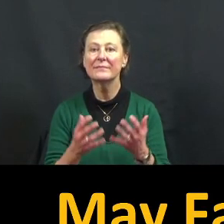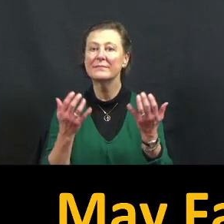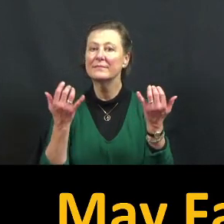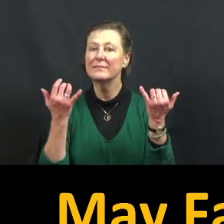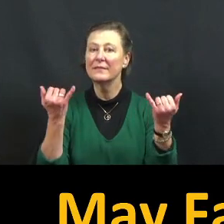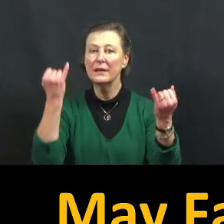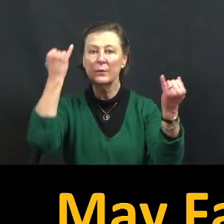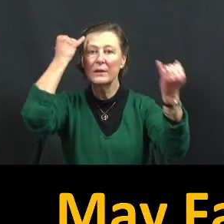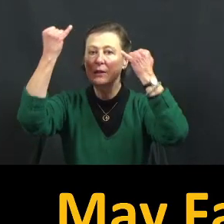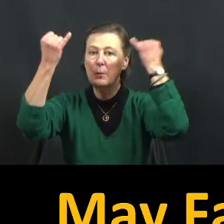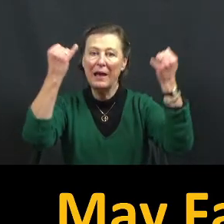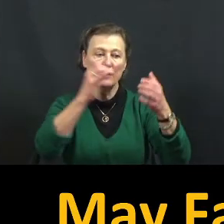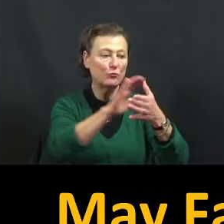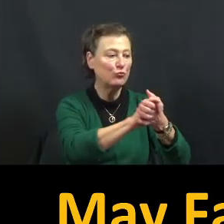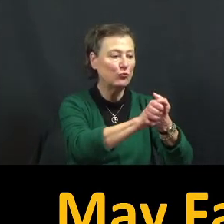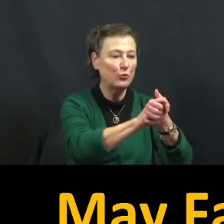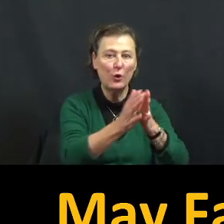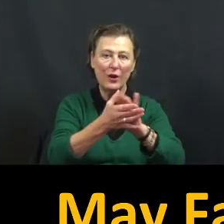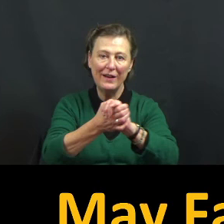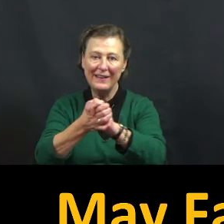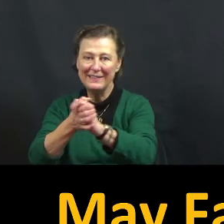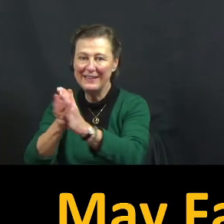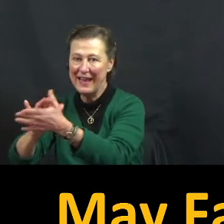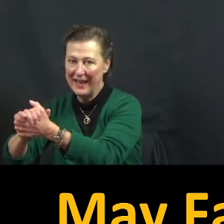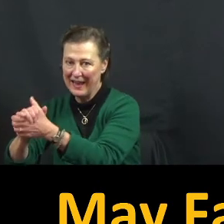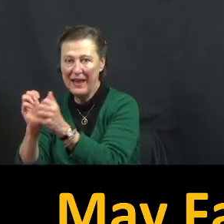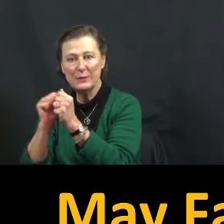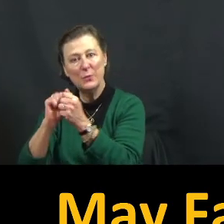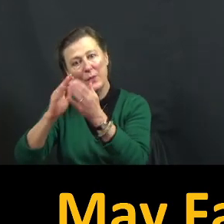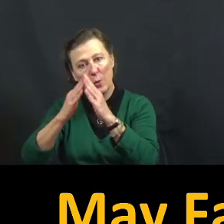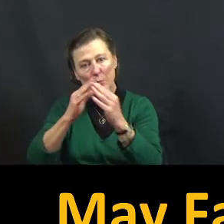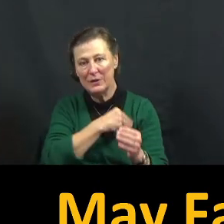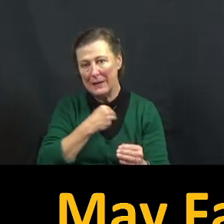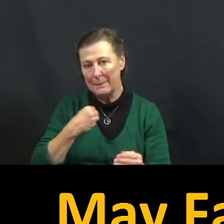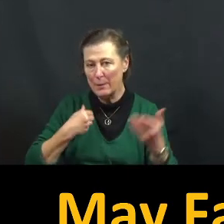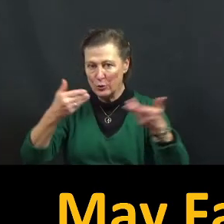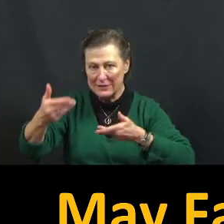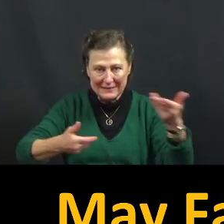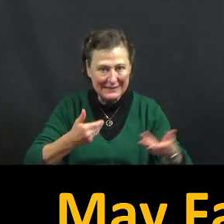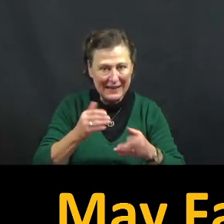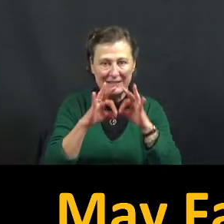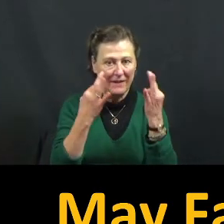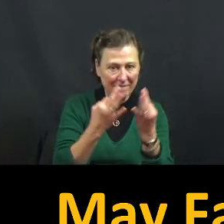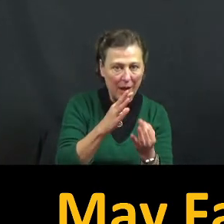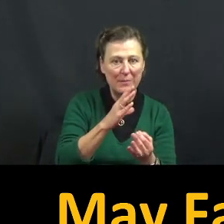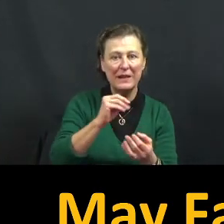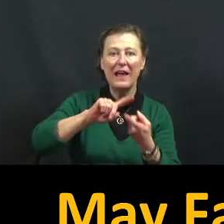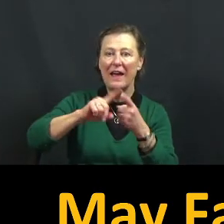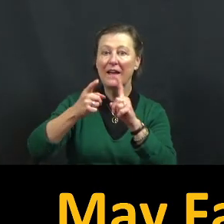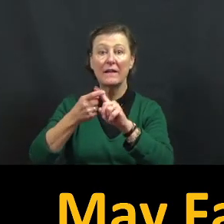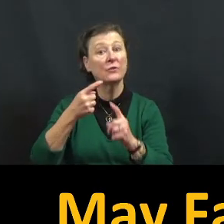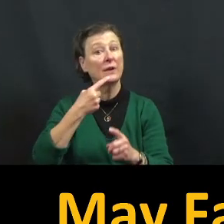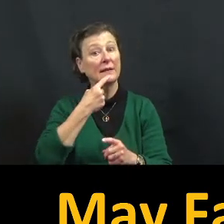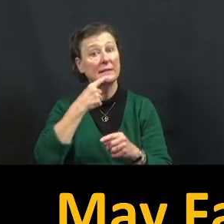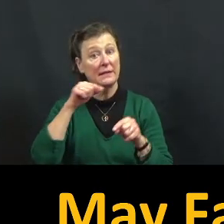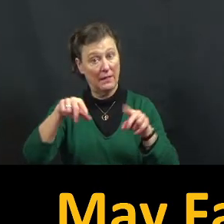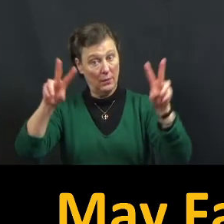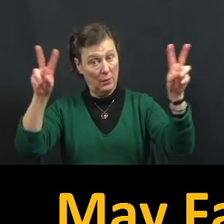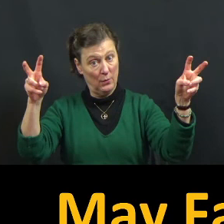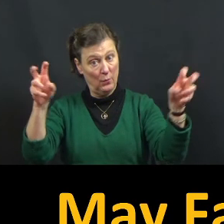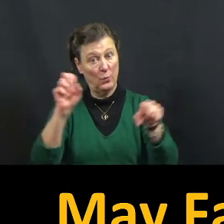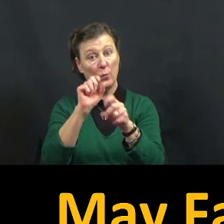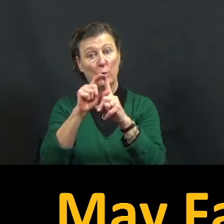let us imagine joining hands with our community members, guests, family, and friends, saying these